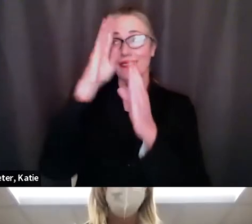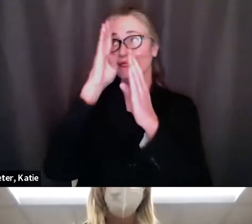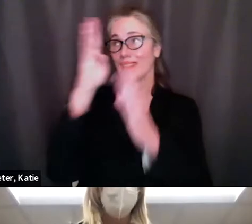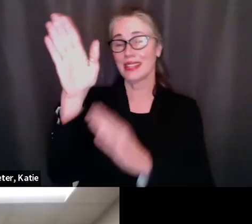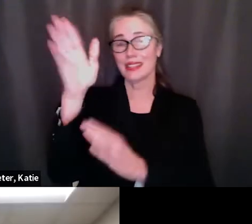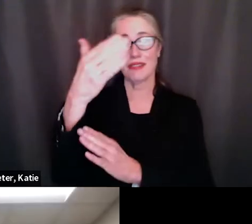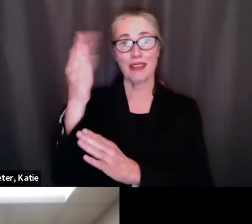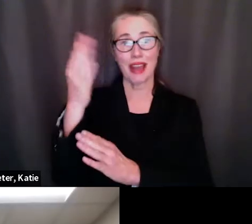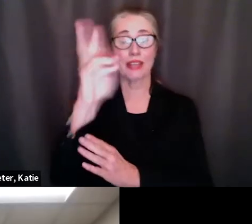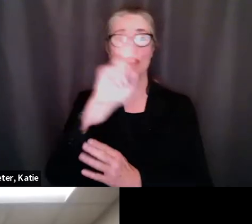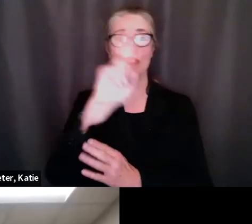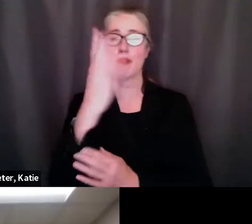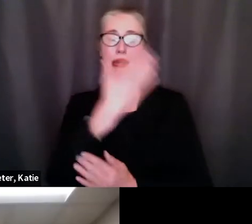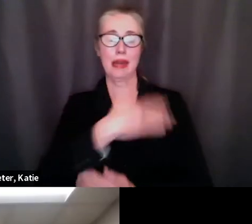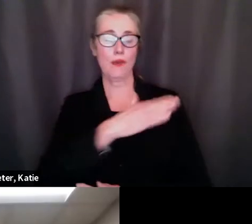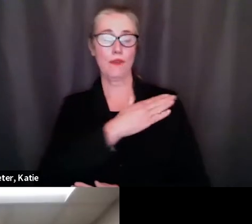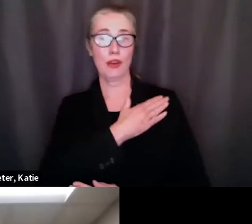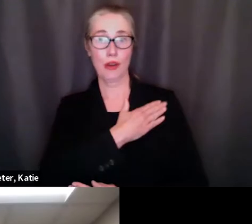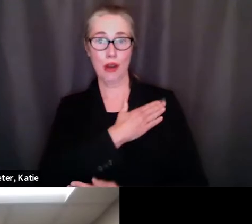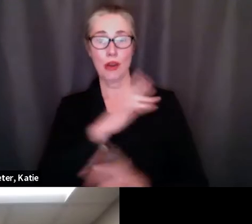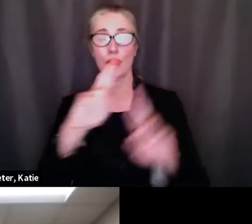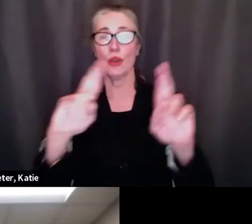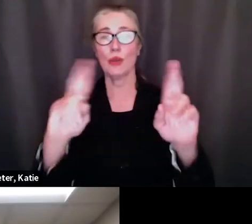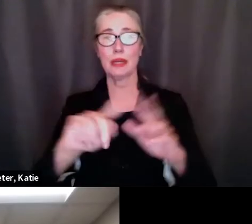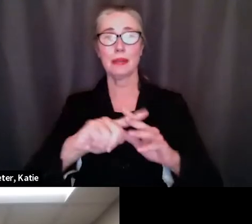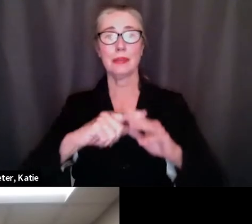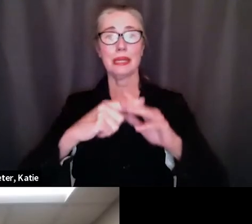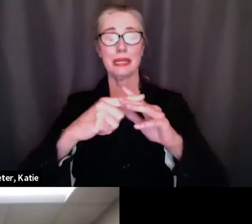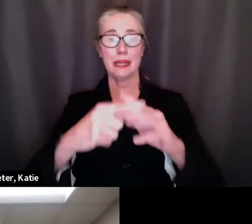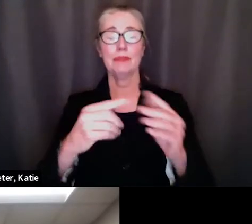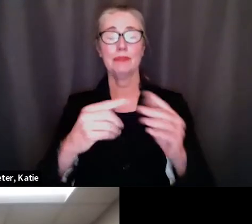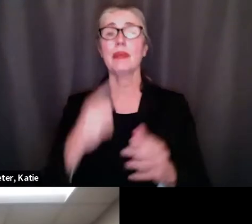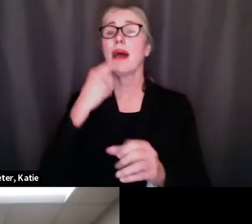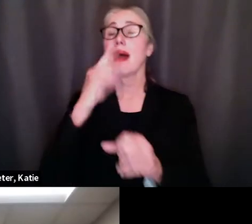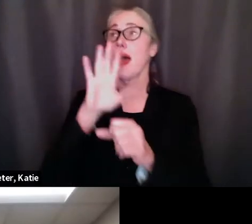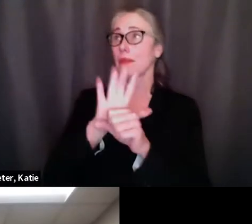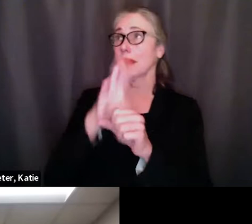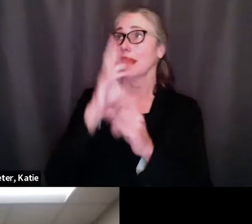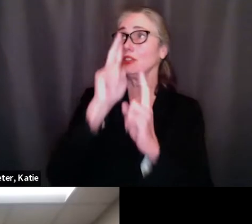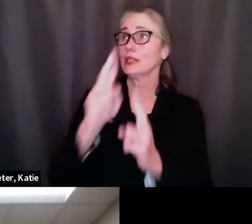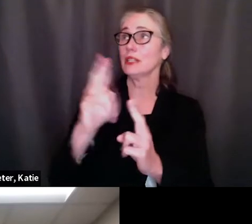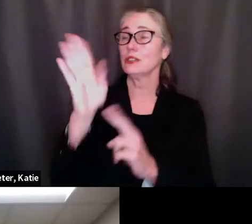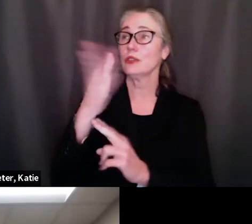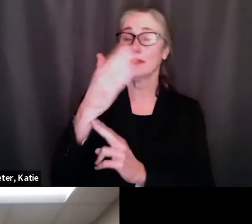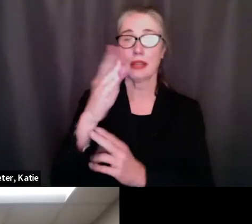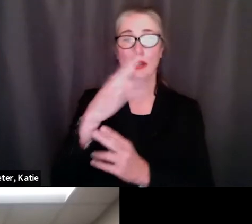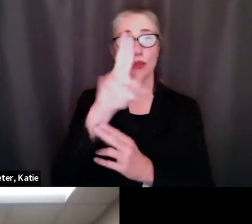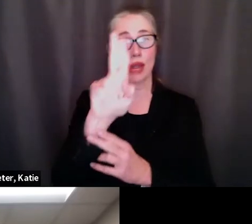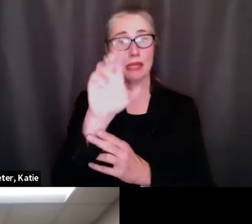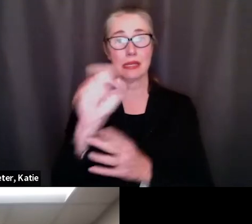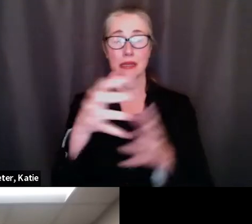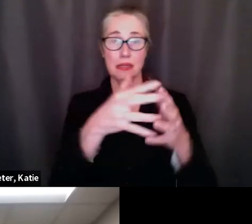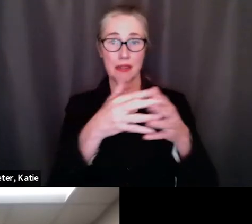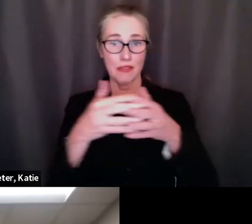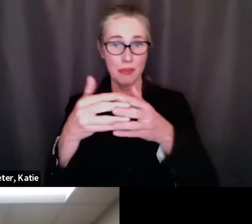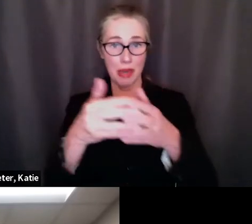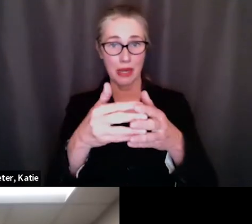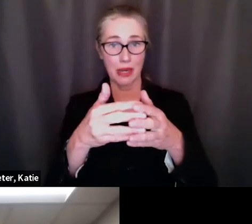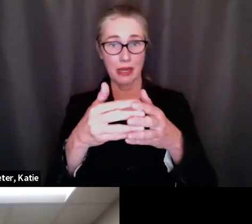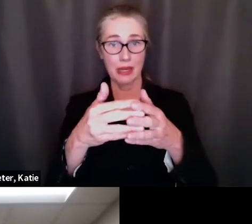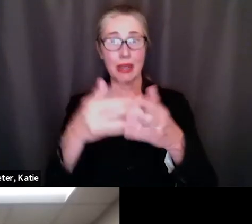put your right hand over your heart ready begin i pledge allegiance to the flag of the united states of